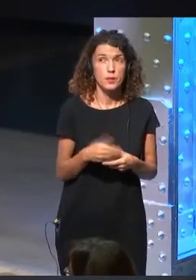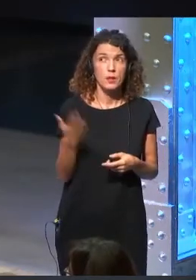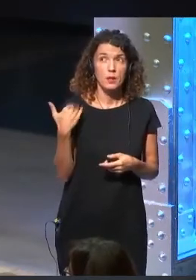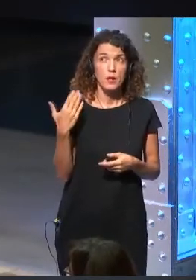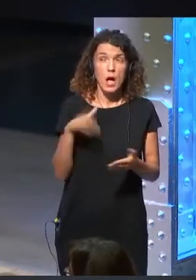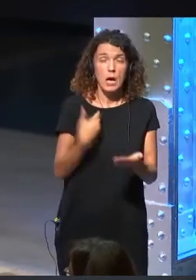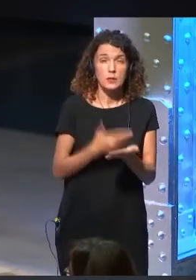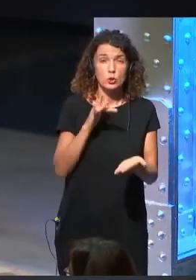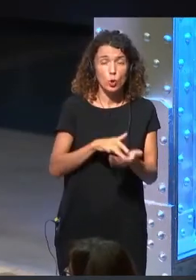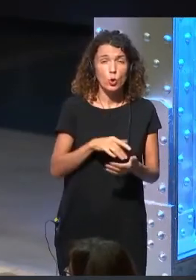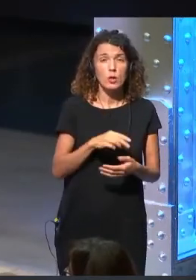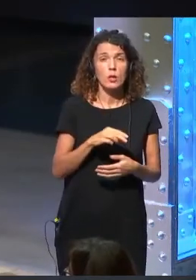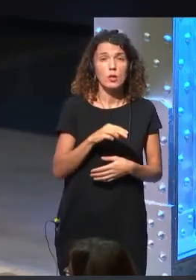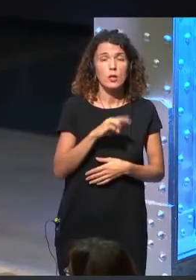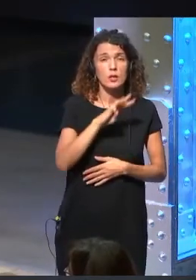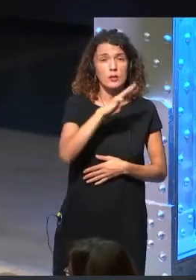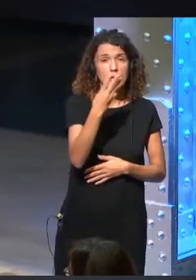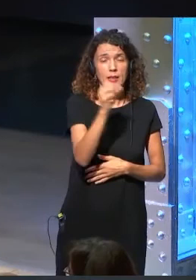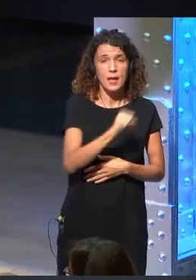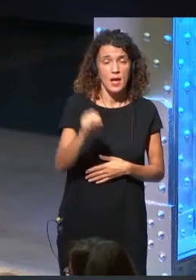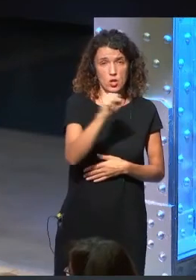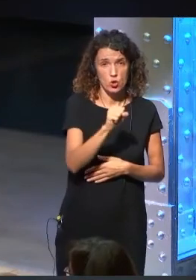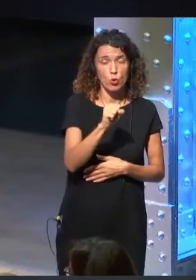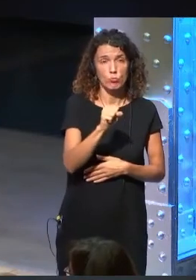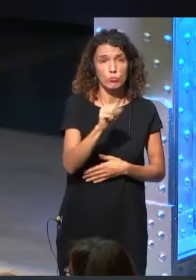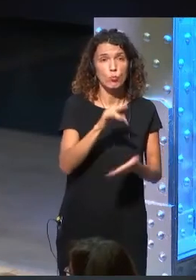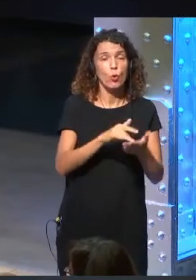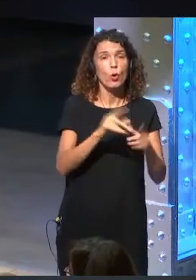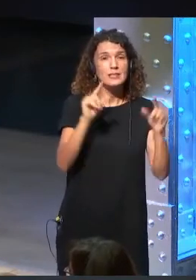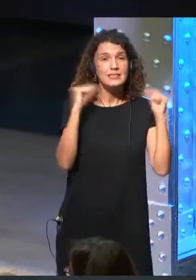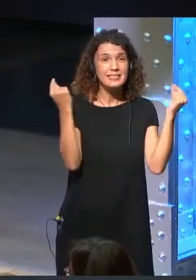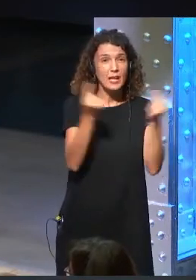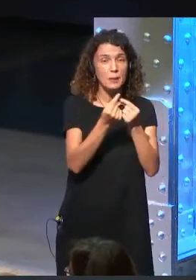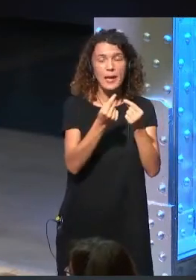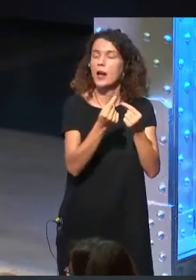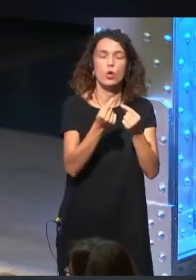30 plus, I used to go to seminars and I never dared open my mouth.